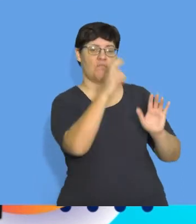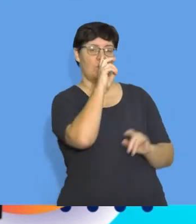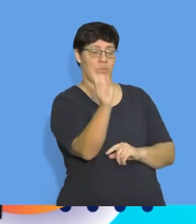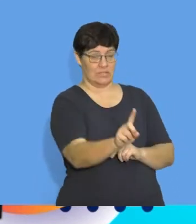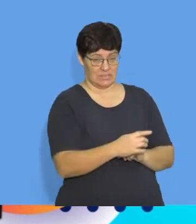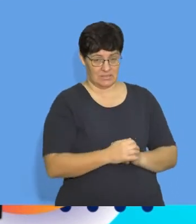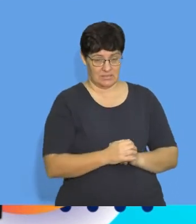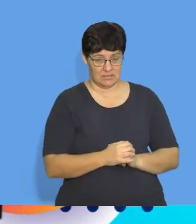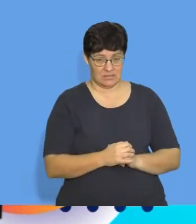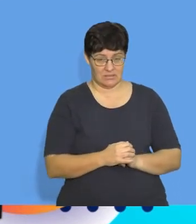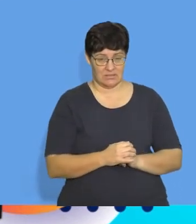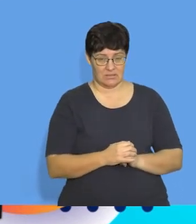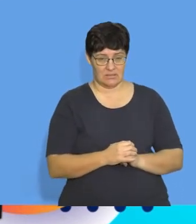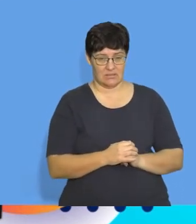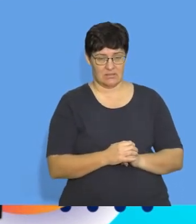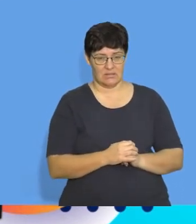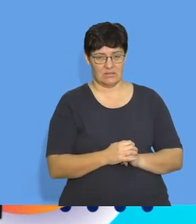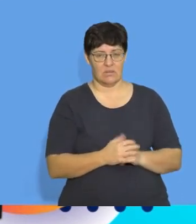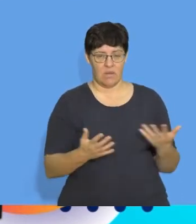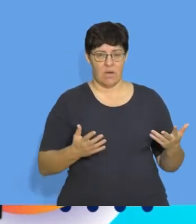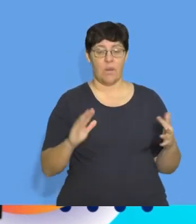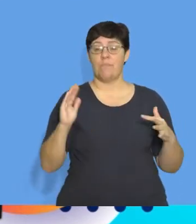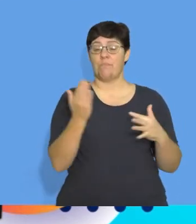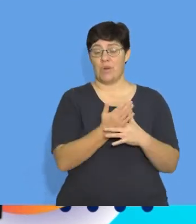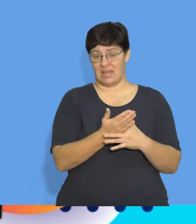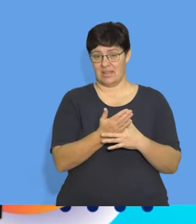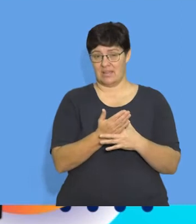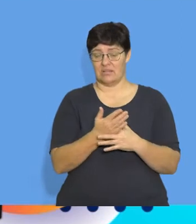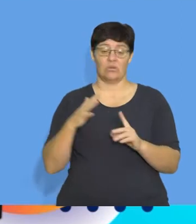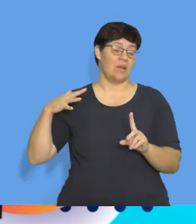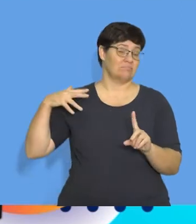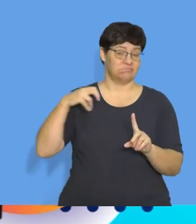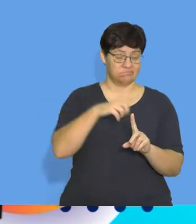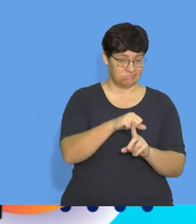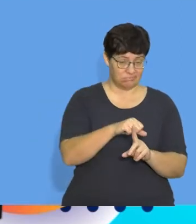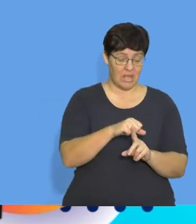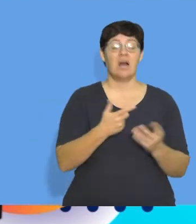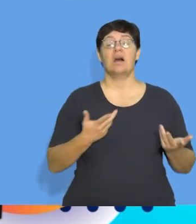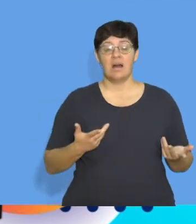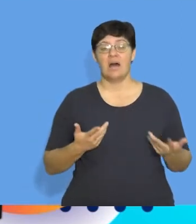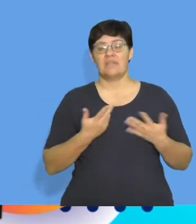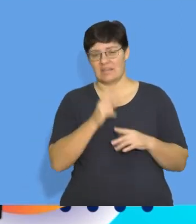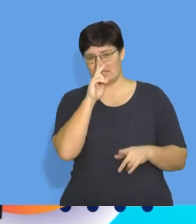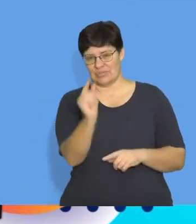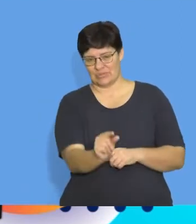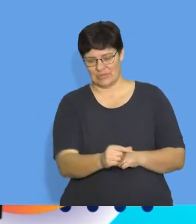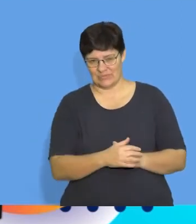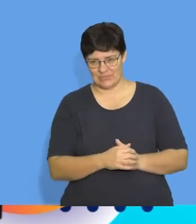now, we're going to take a short break to catch our breaths, and I'll see you in a couple of minutes.